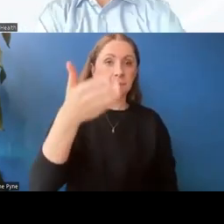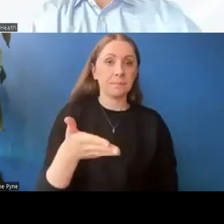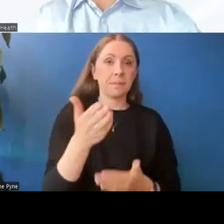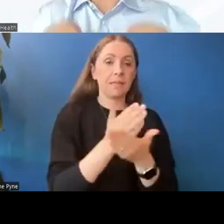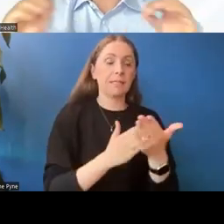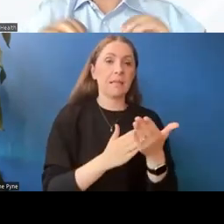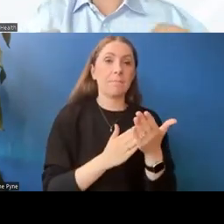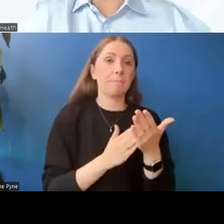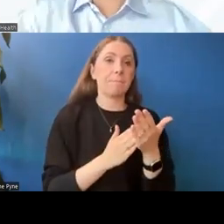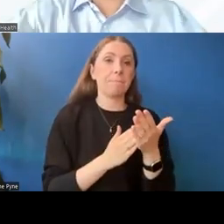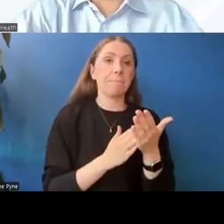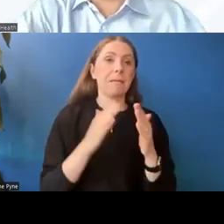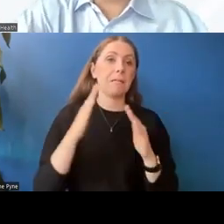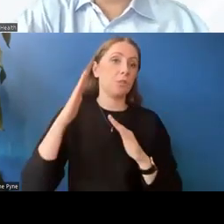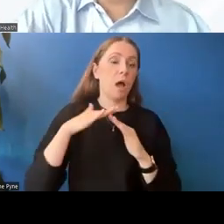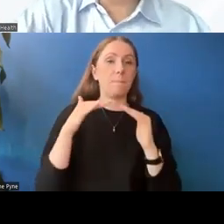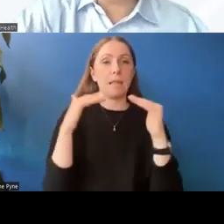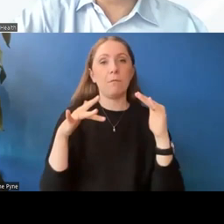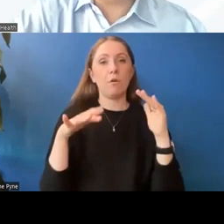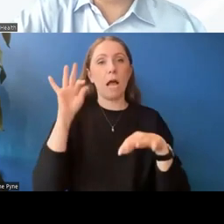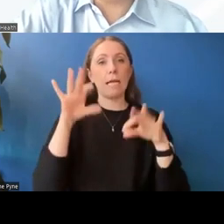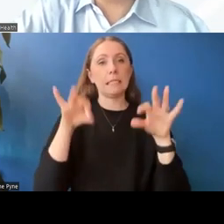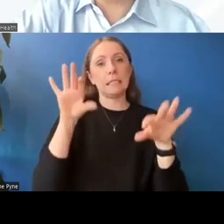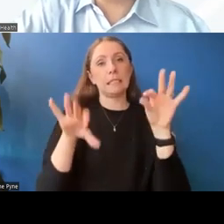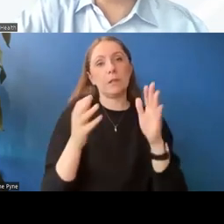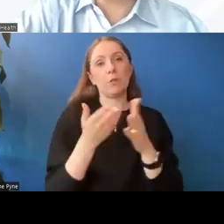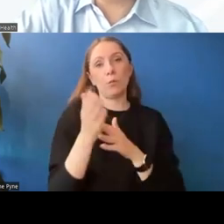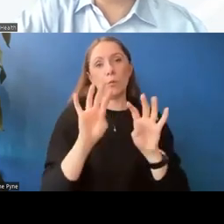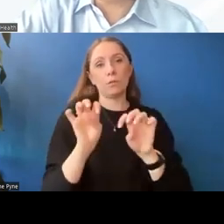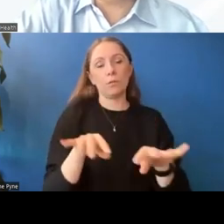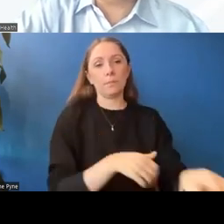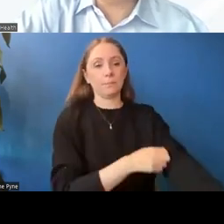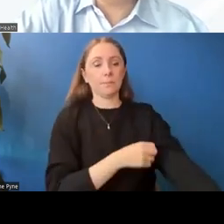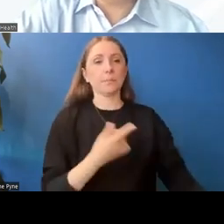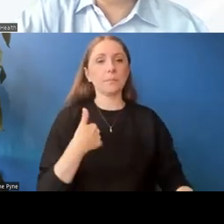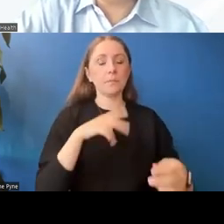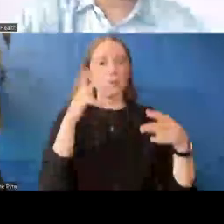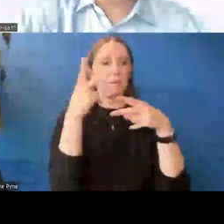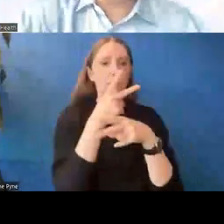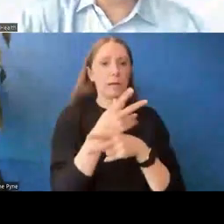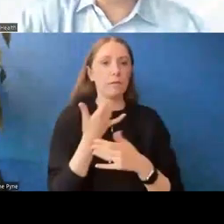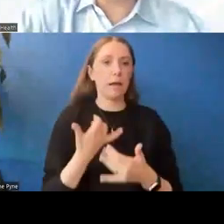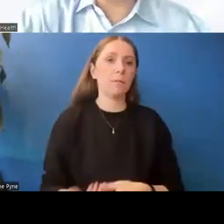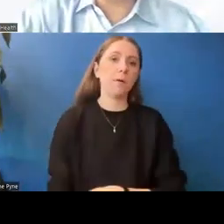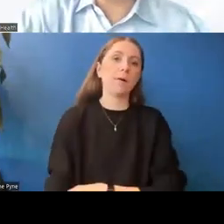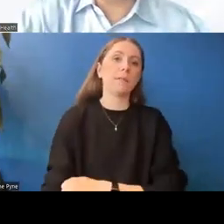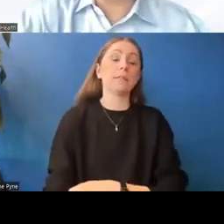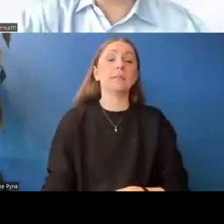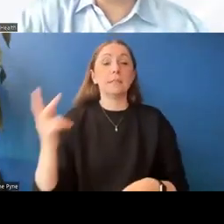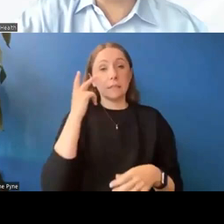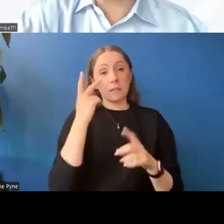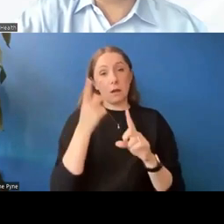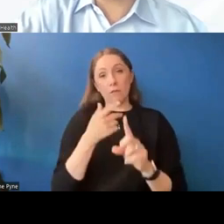say, some of the top level findings that we are sort of assimilating right now. We saw from the CHIS